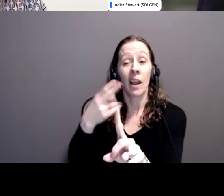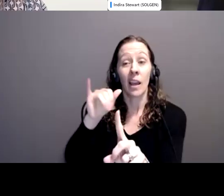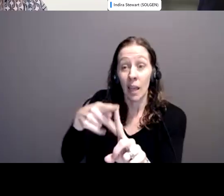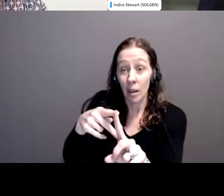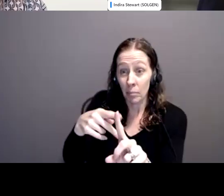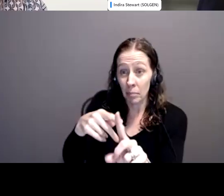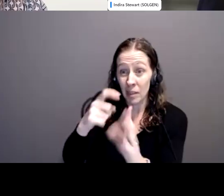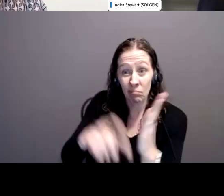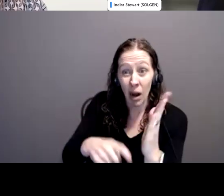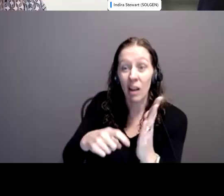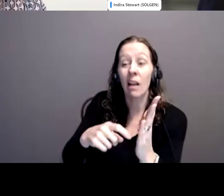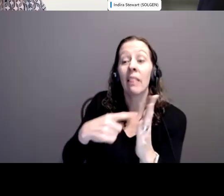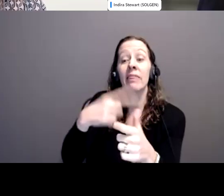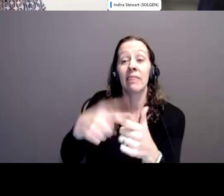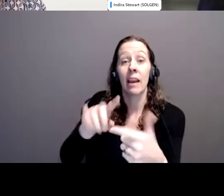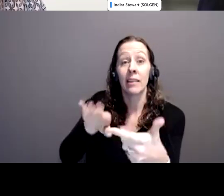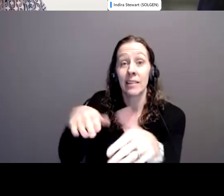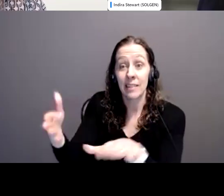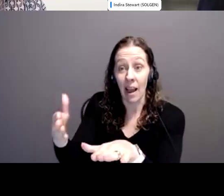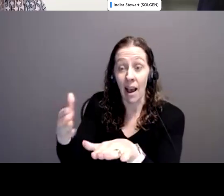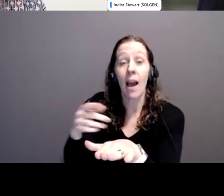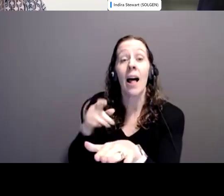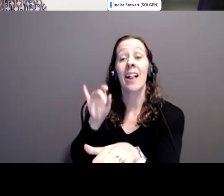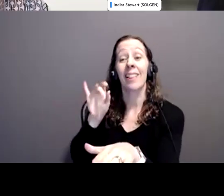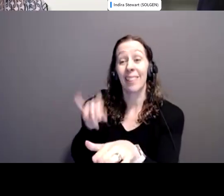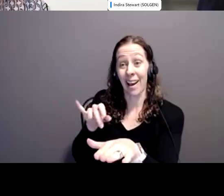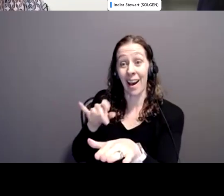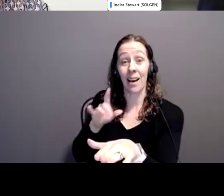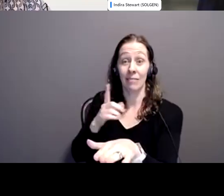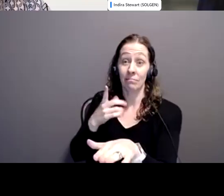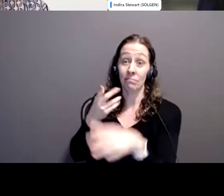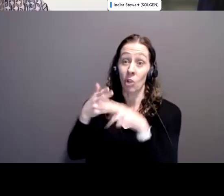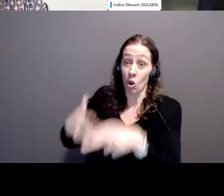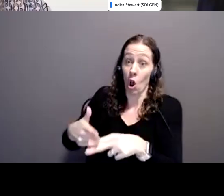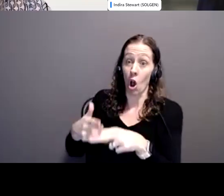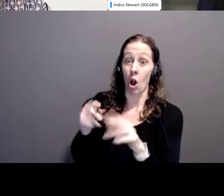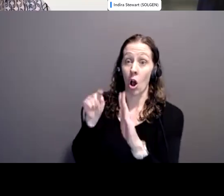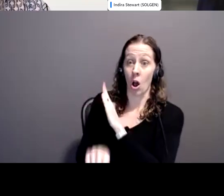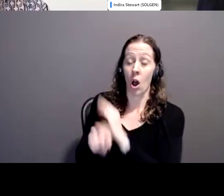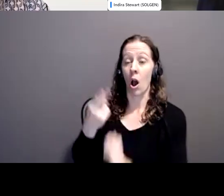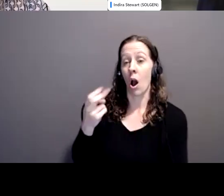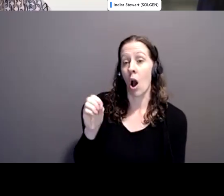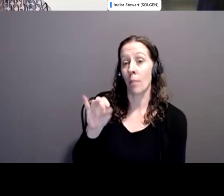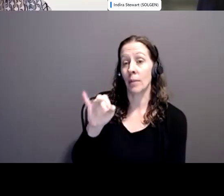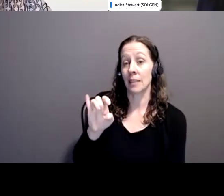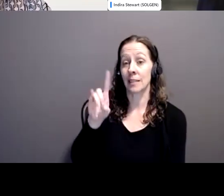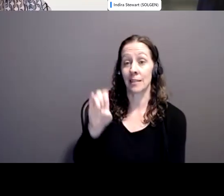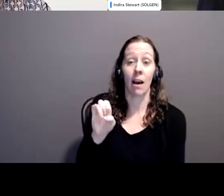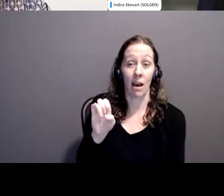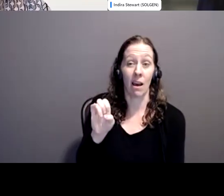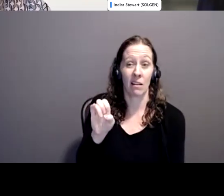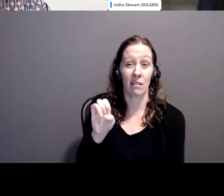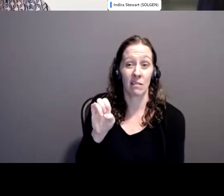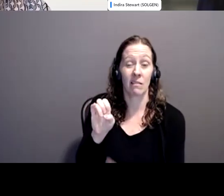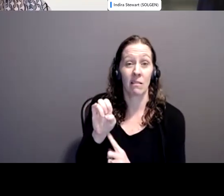Under our classification, that would be called a homicide, and often we do see that in